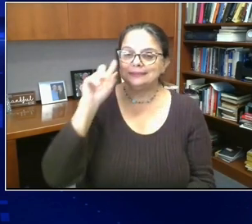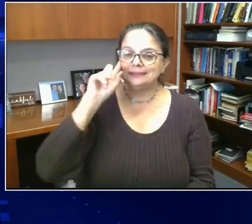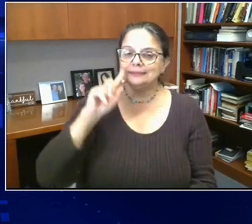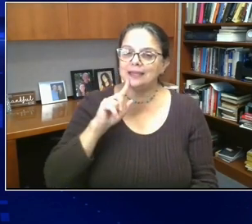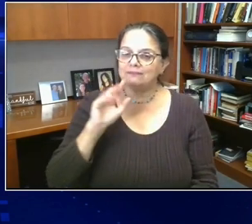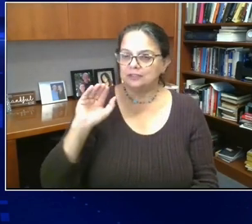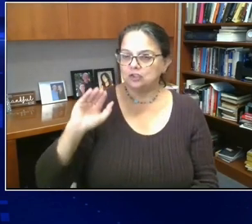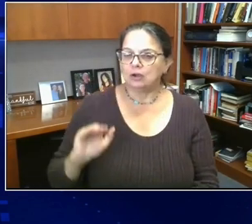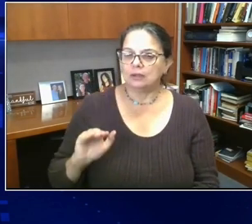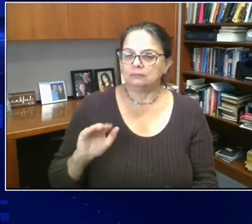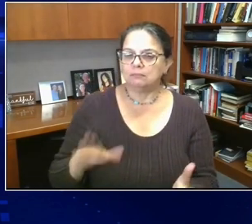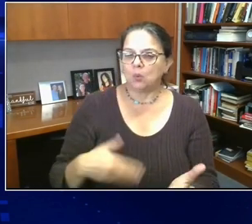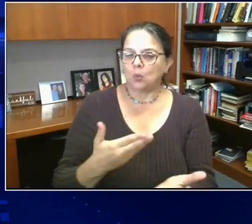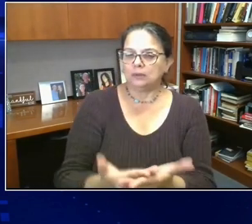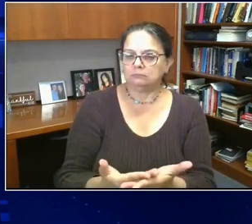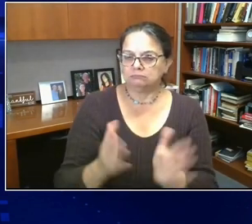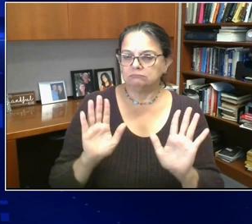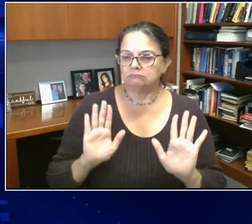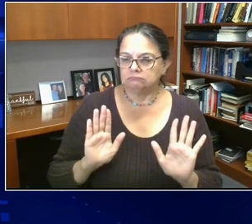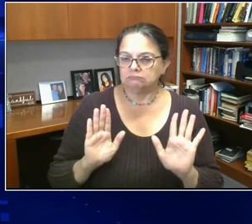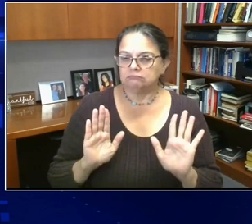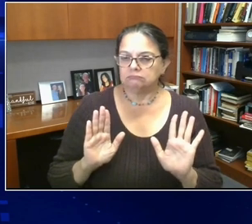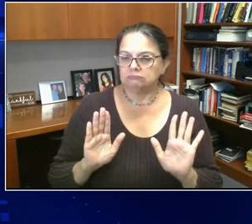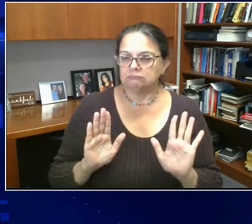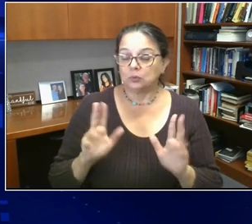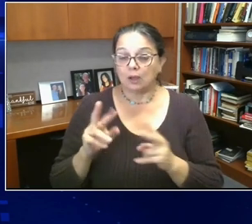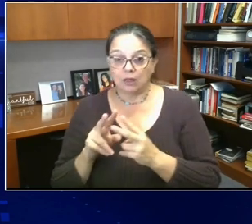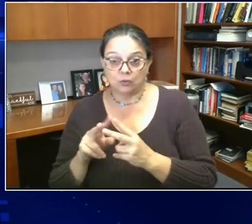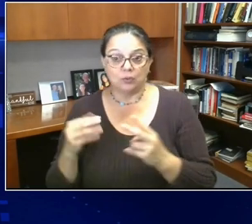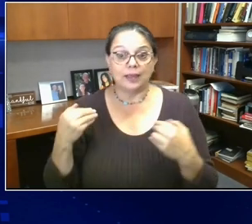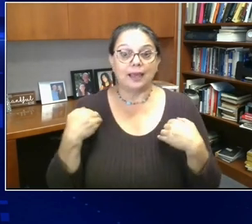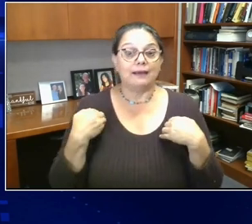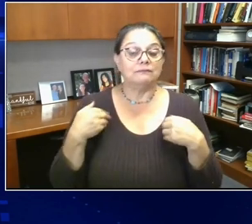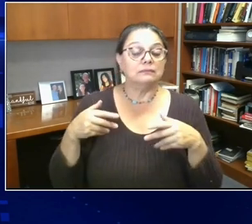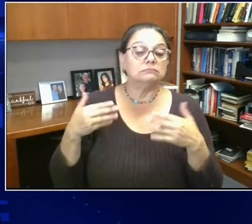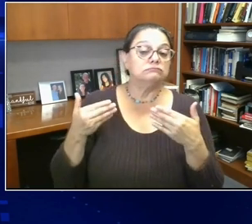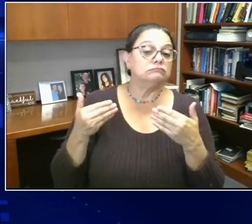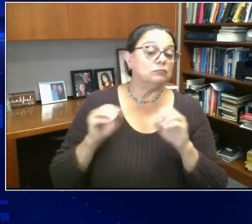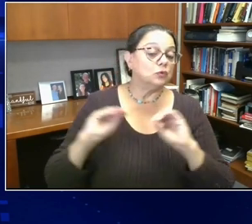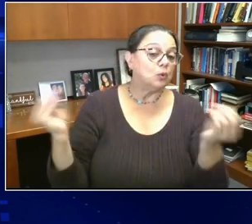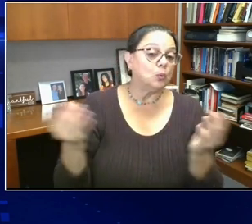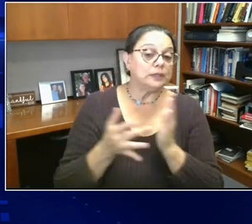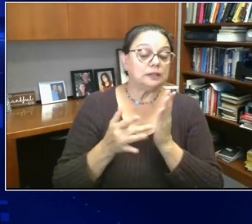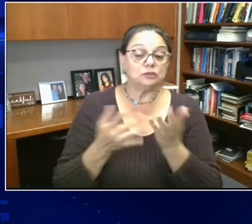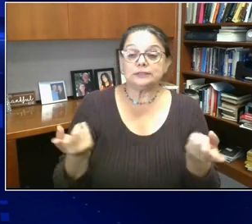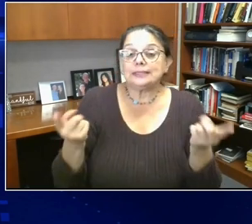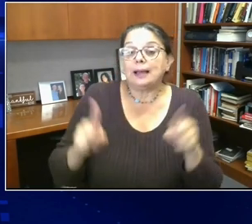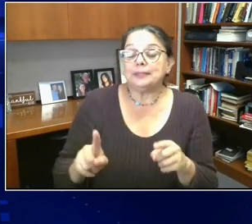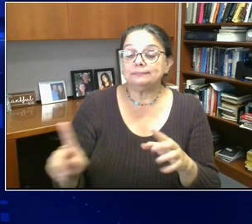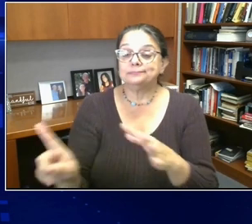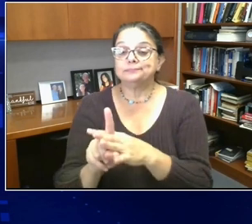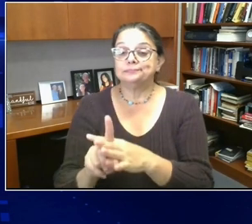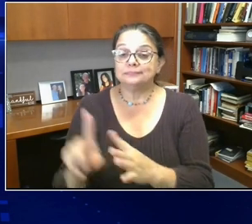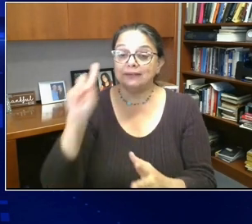not choose to, or even may just allow this to happen naturally, to have a deaf child be